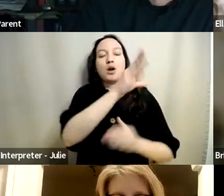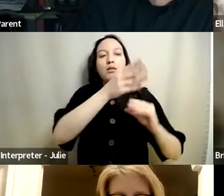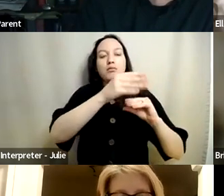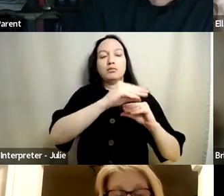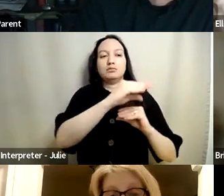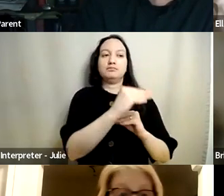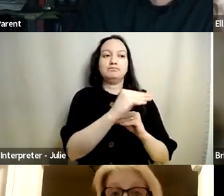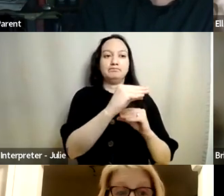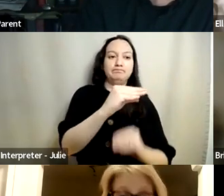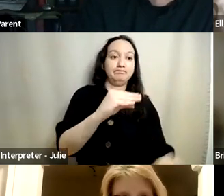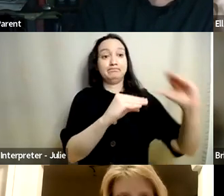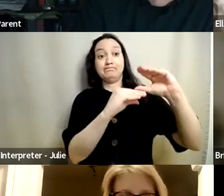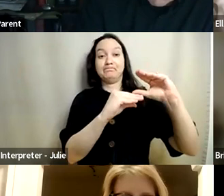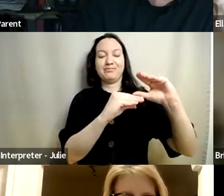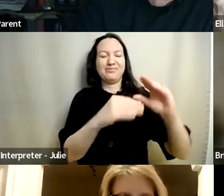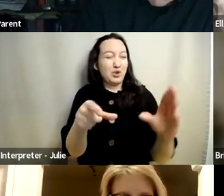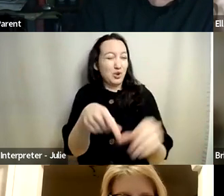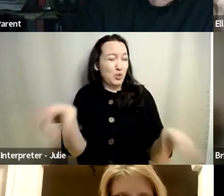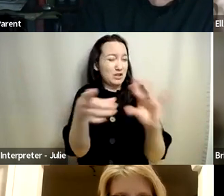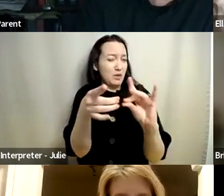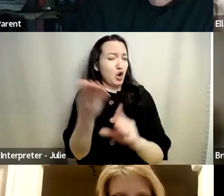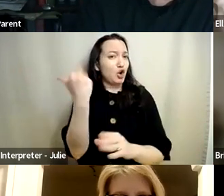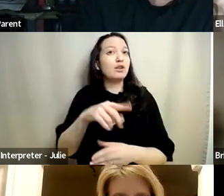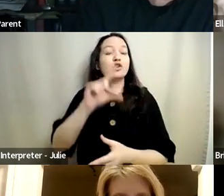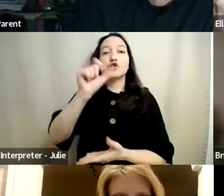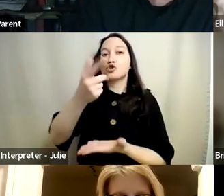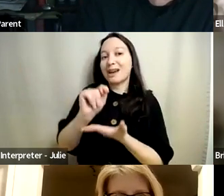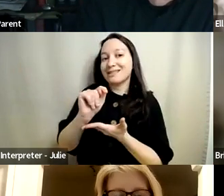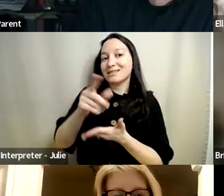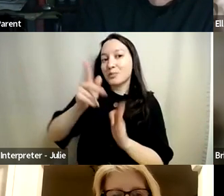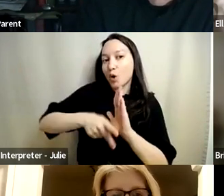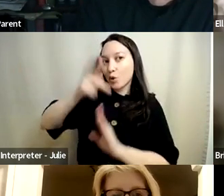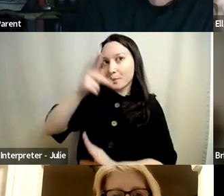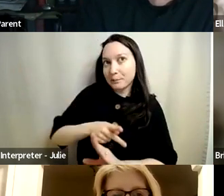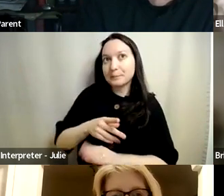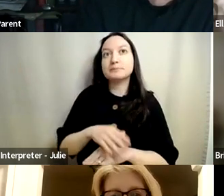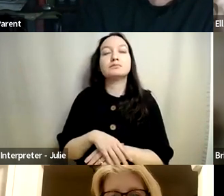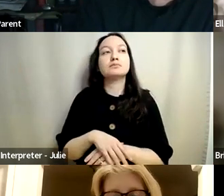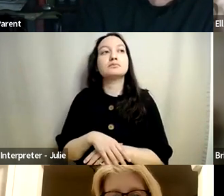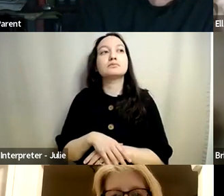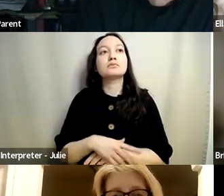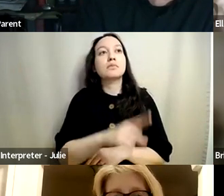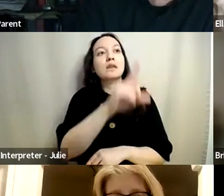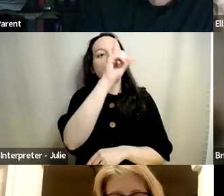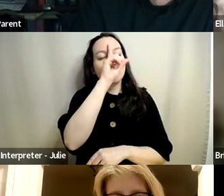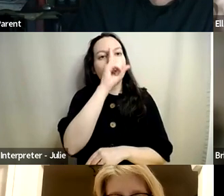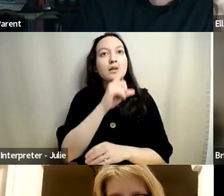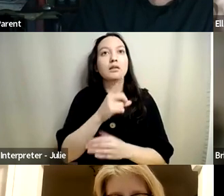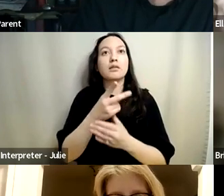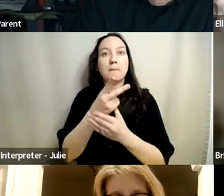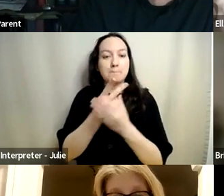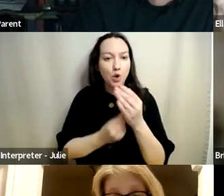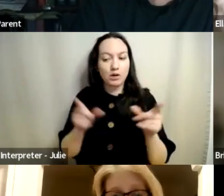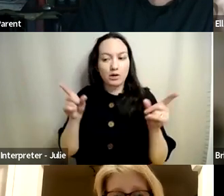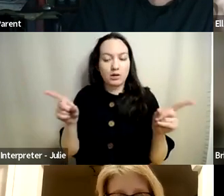supplement what you talked about earlier, which is your grants program. And I think that both need to be